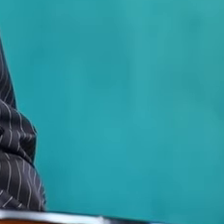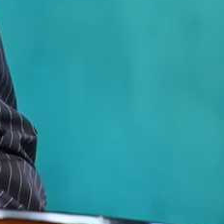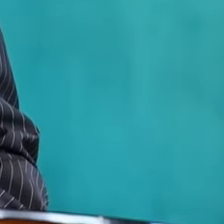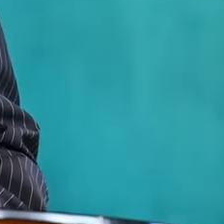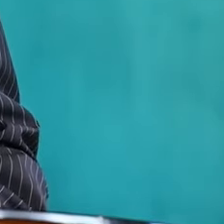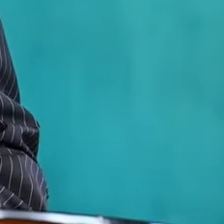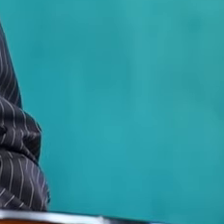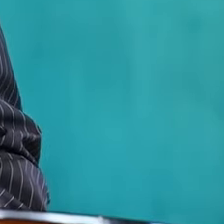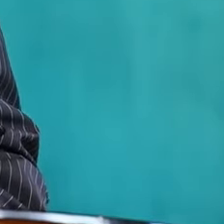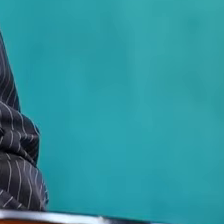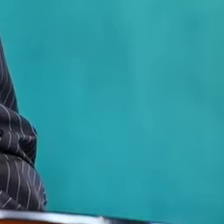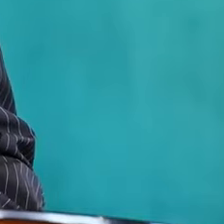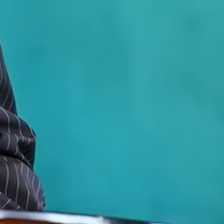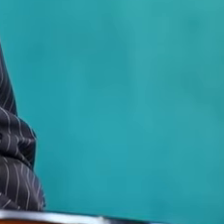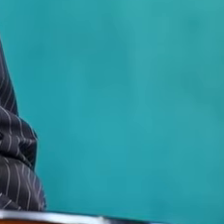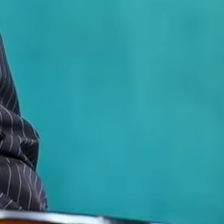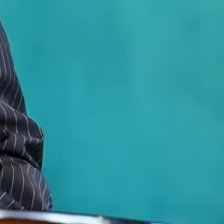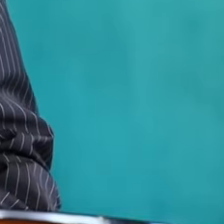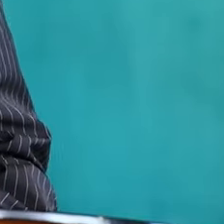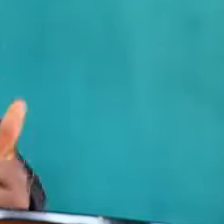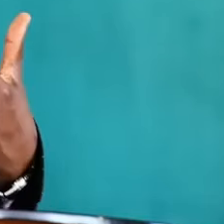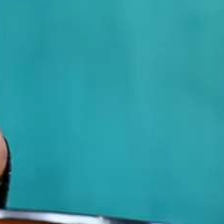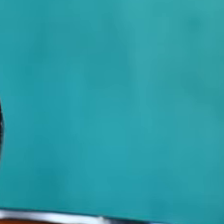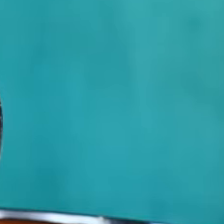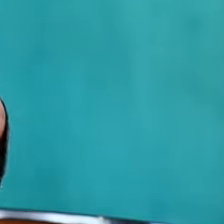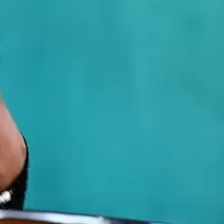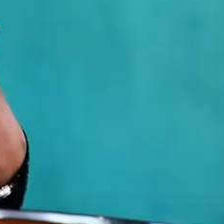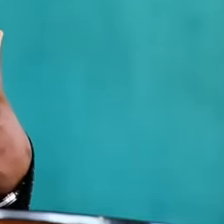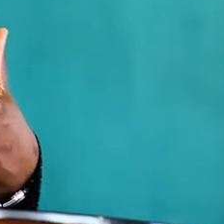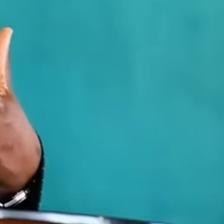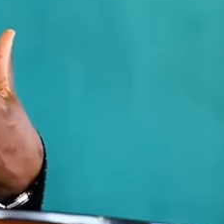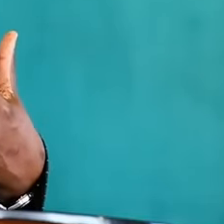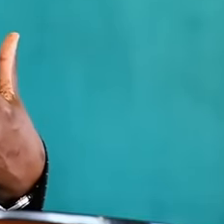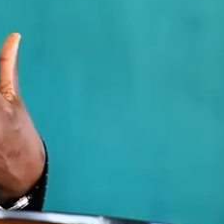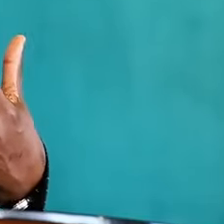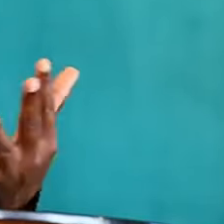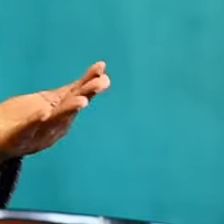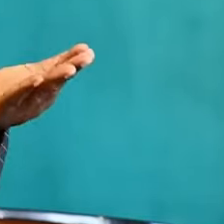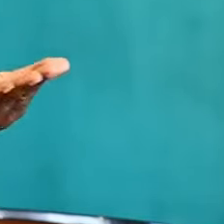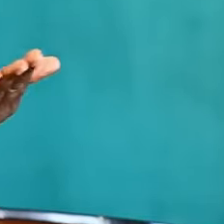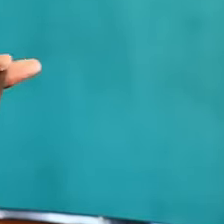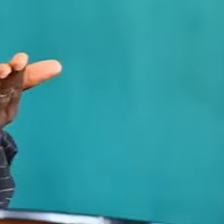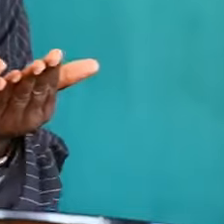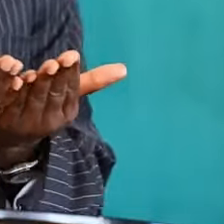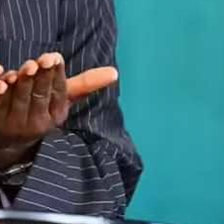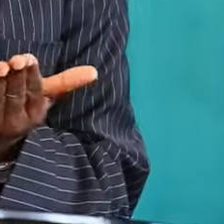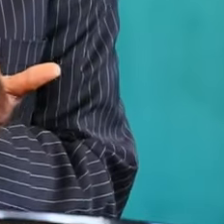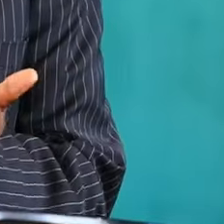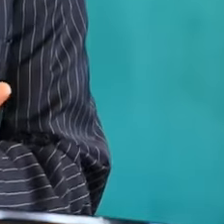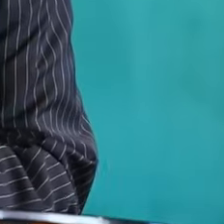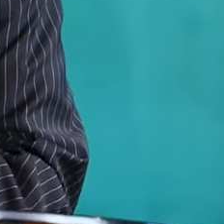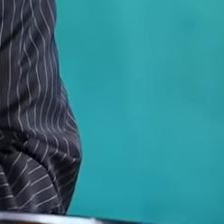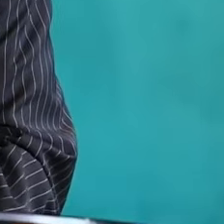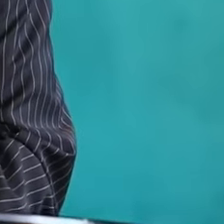who had brought Mary to Jesus. And he read their hearts. And their hearts before the